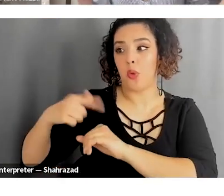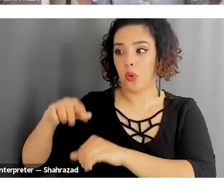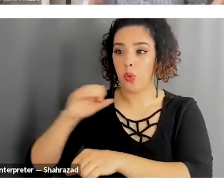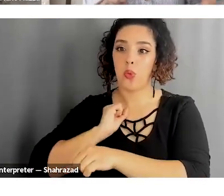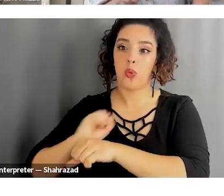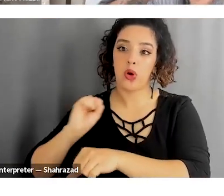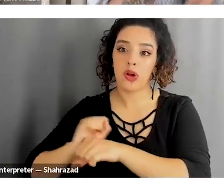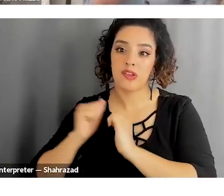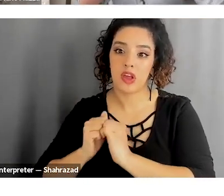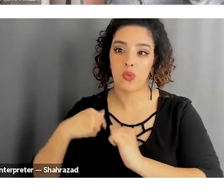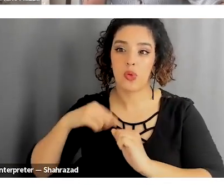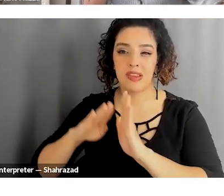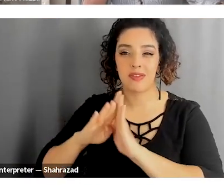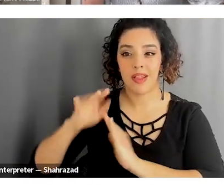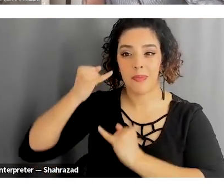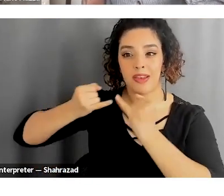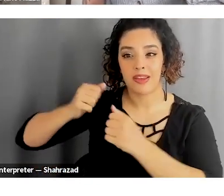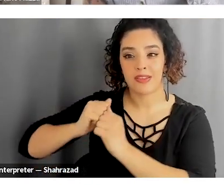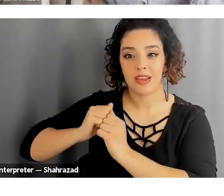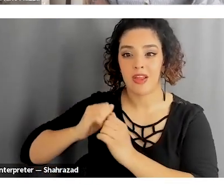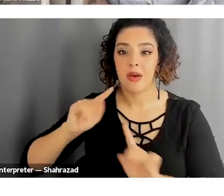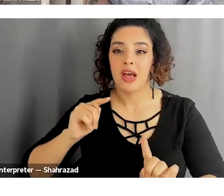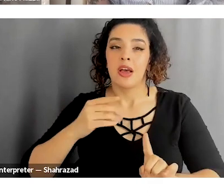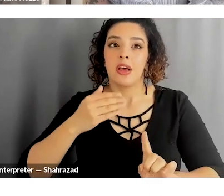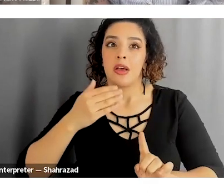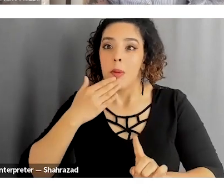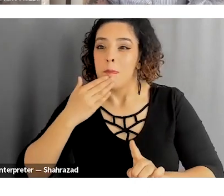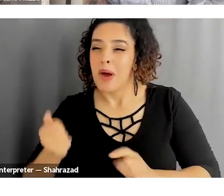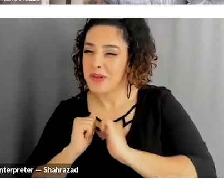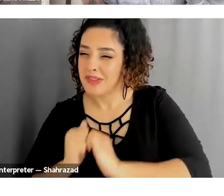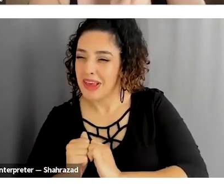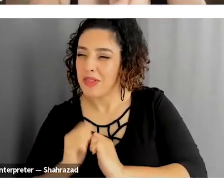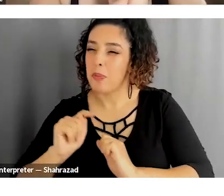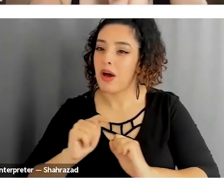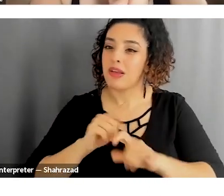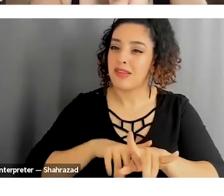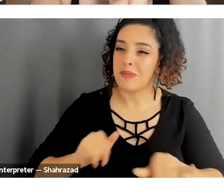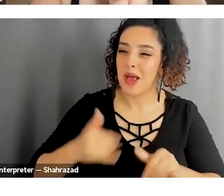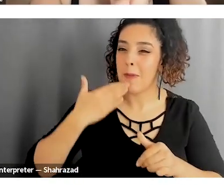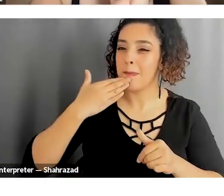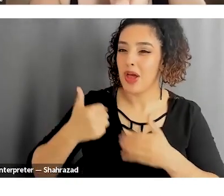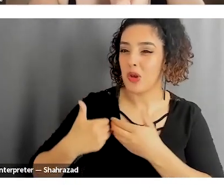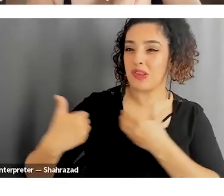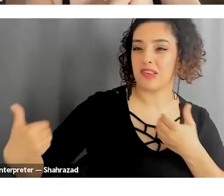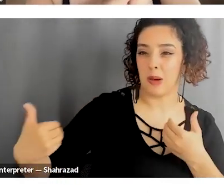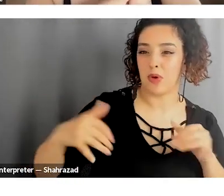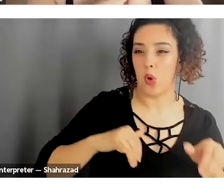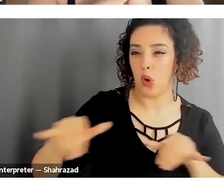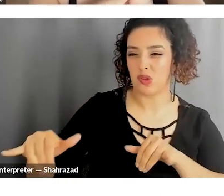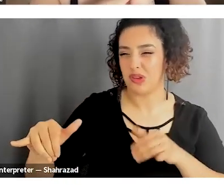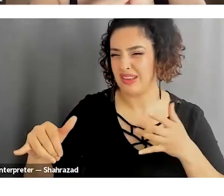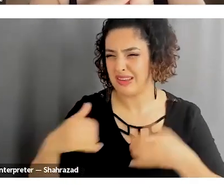better, it's better together, but it's also better separate. Am I making sense? Yes, I feel no, I understand. And look,